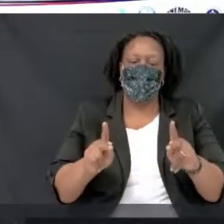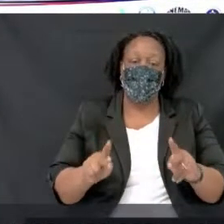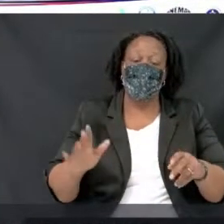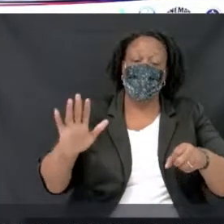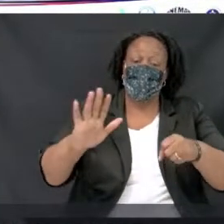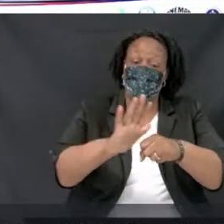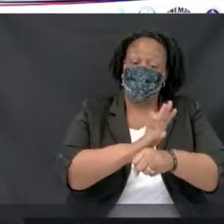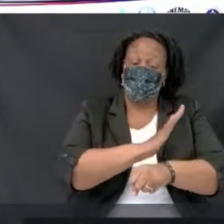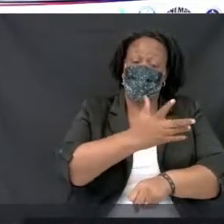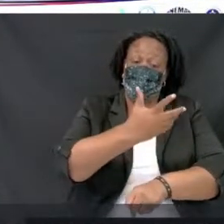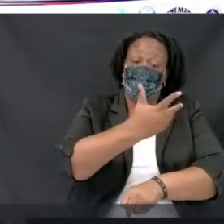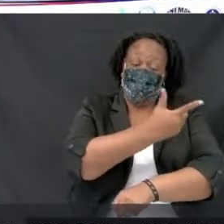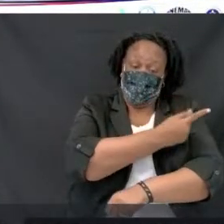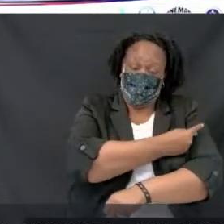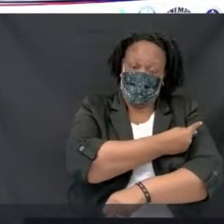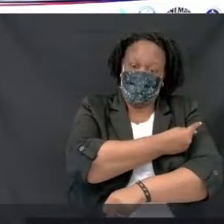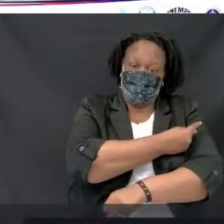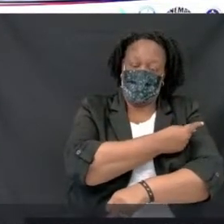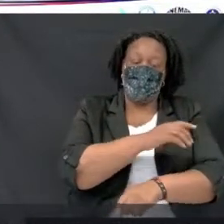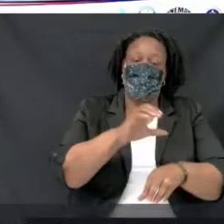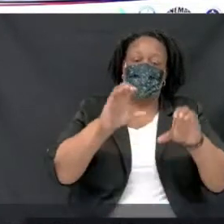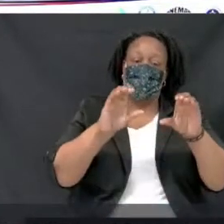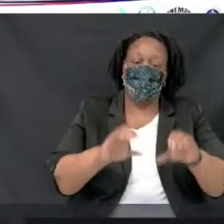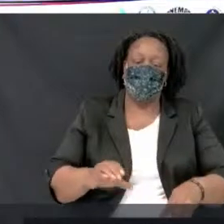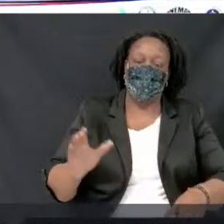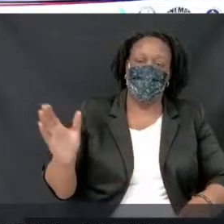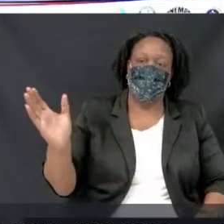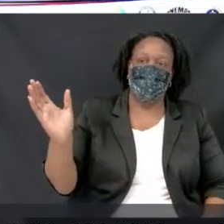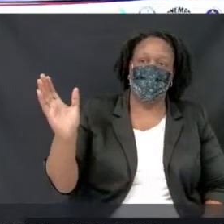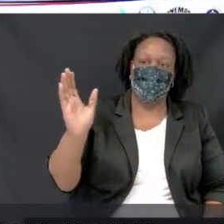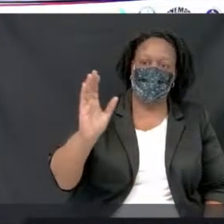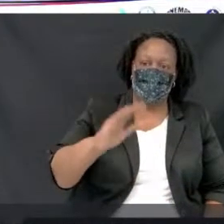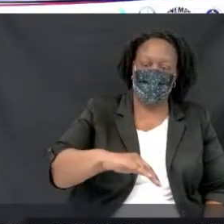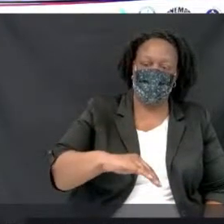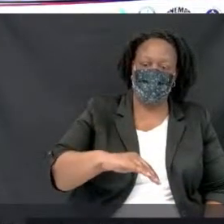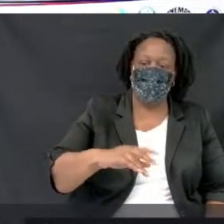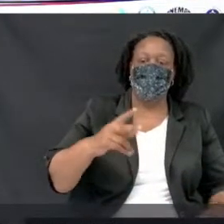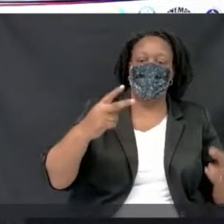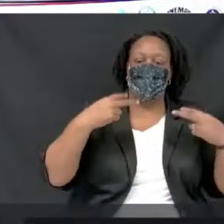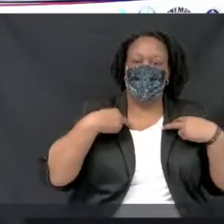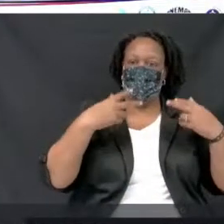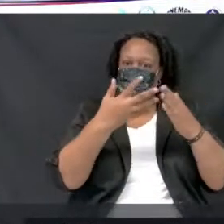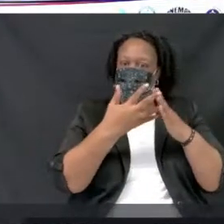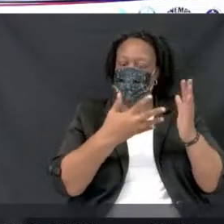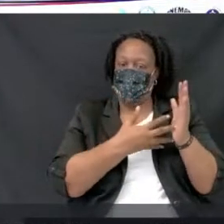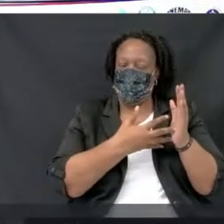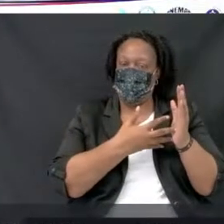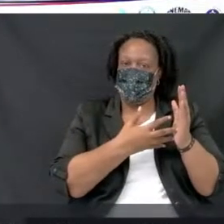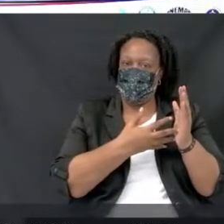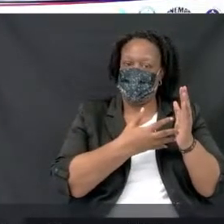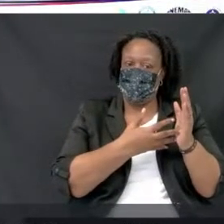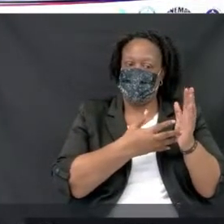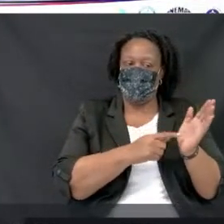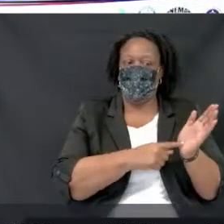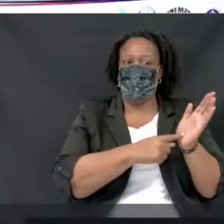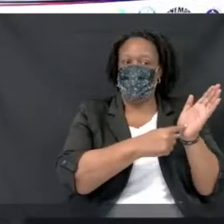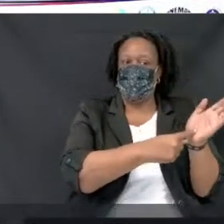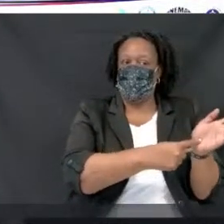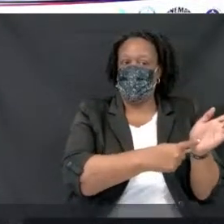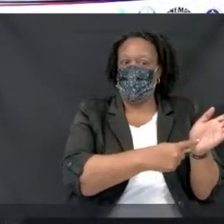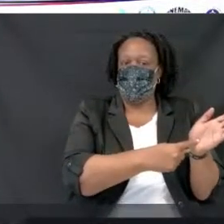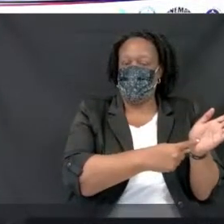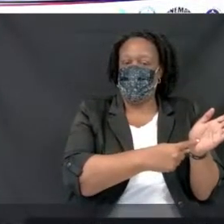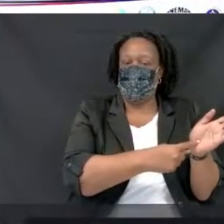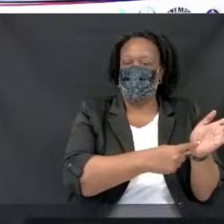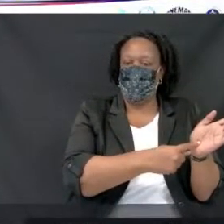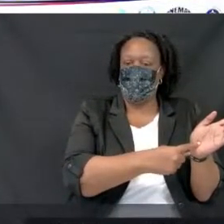and present a negative RT-PCR test within 72 hours of landing in St. Kitts and Nevis to be able to land in the Federation,